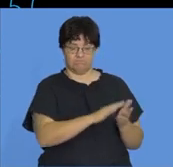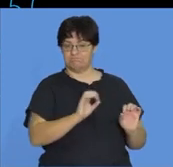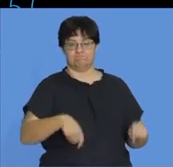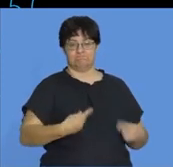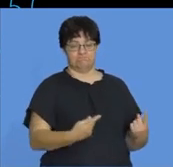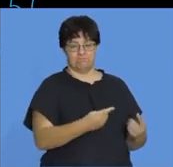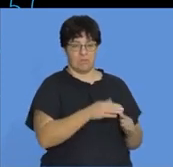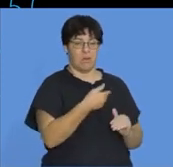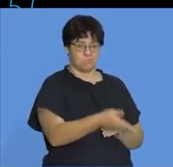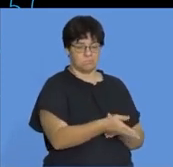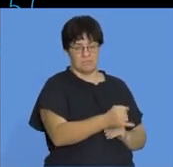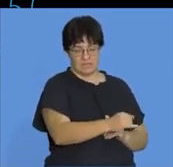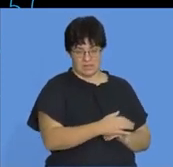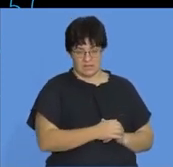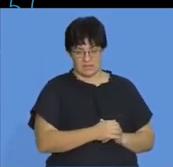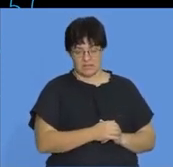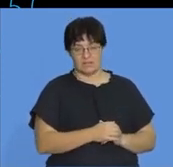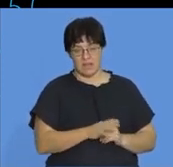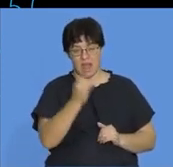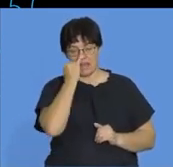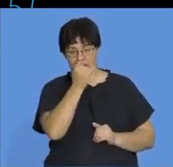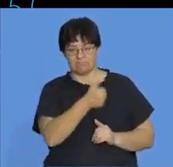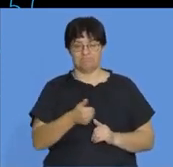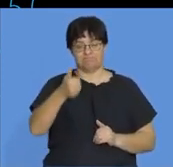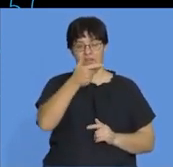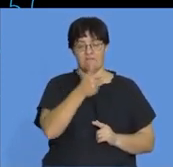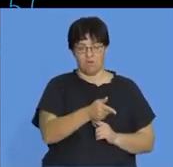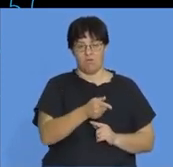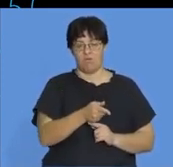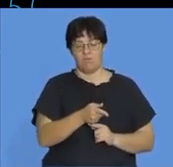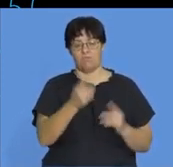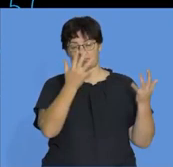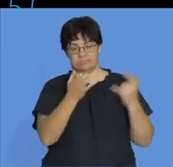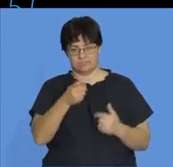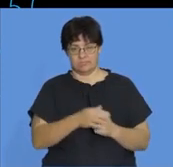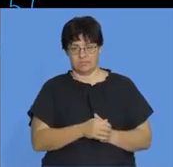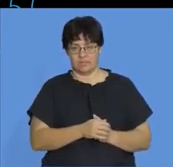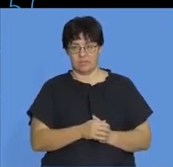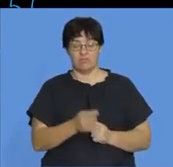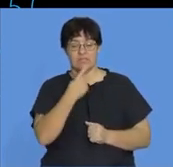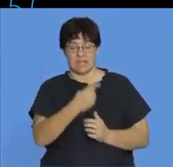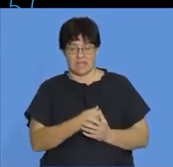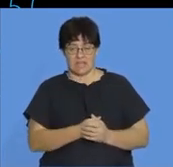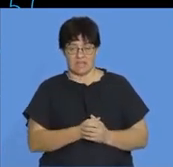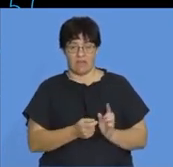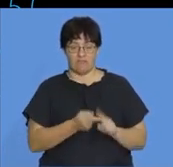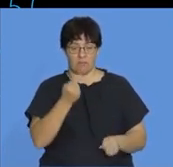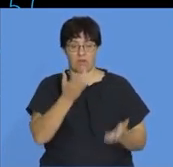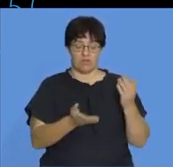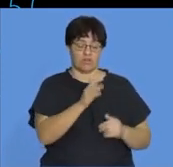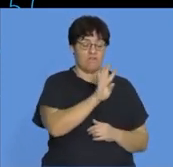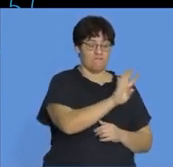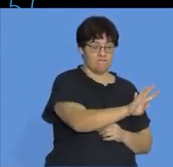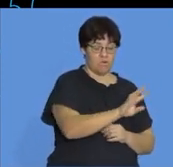unreacted, okay? So that's the main idea in as far as the stoichiometric calculation. So if we say from